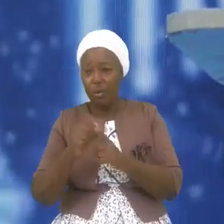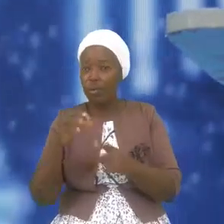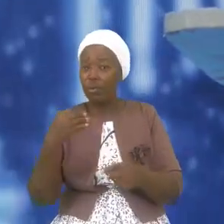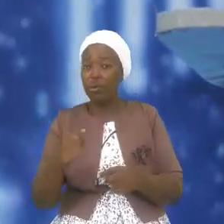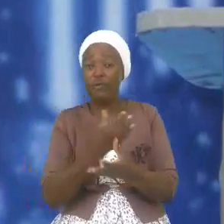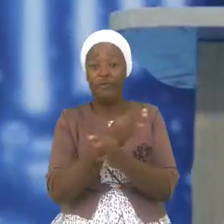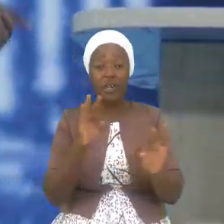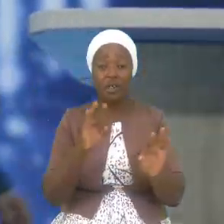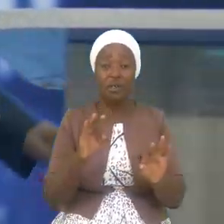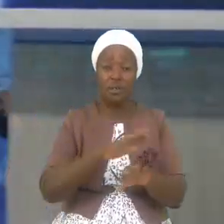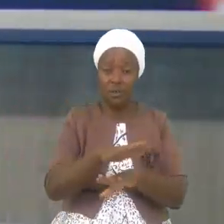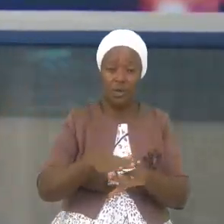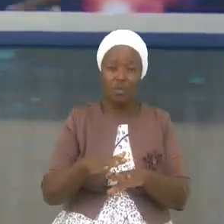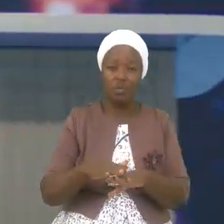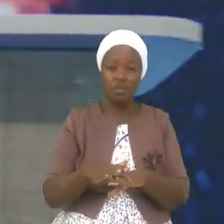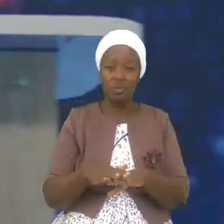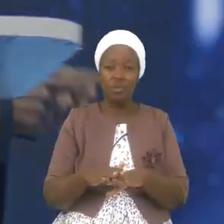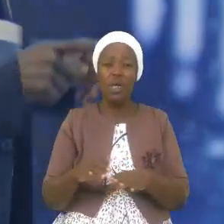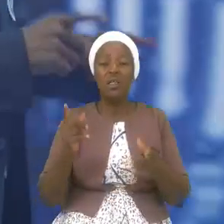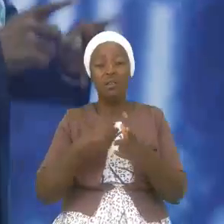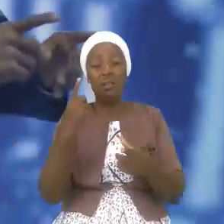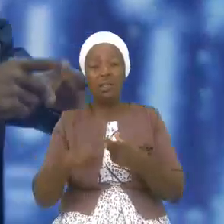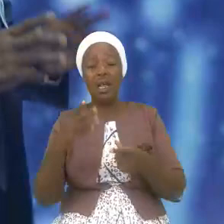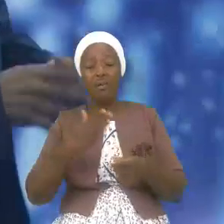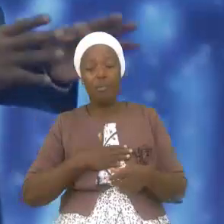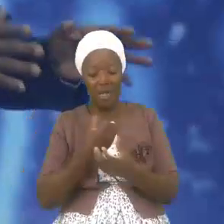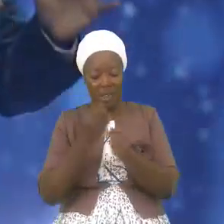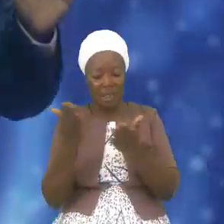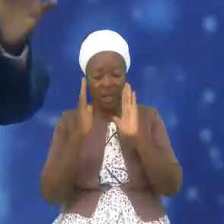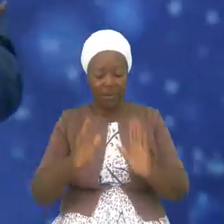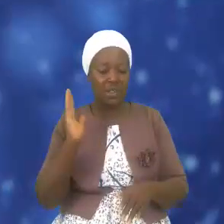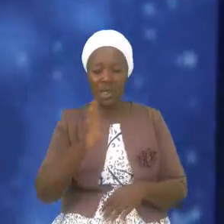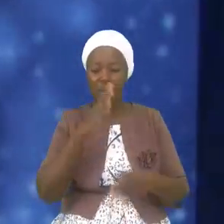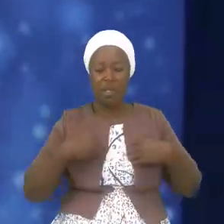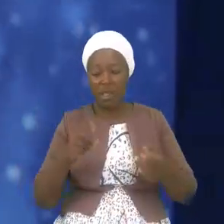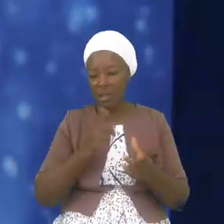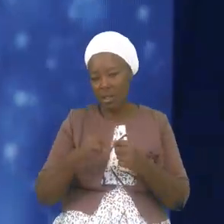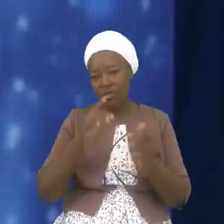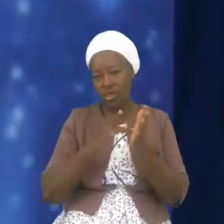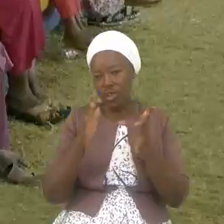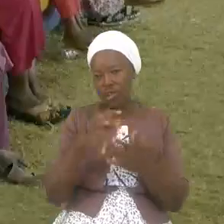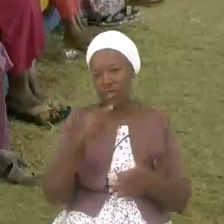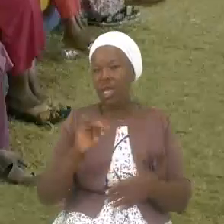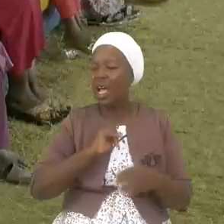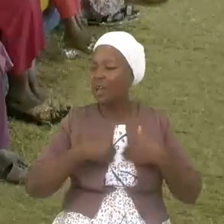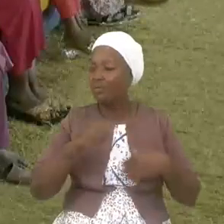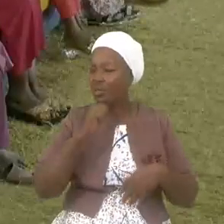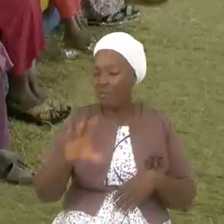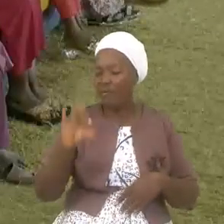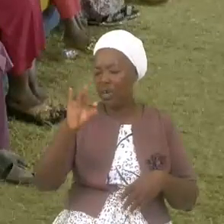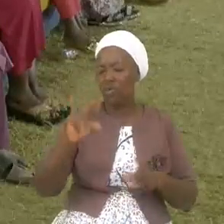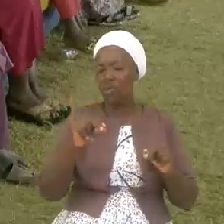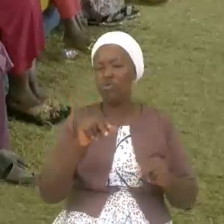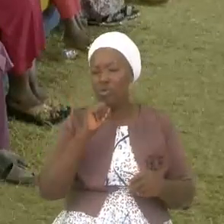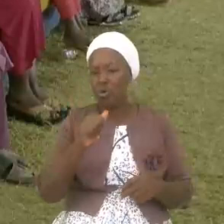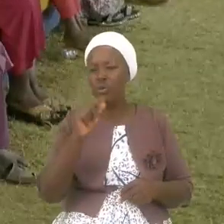be healed. And Jesus said, I've not found no great faith like this in